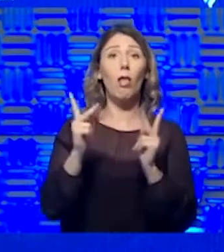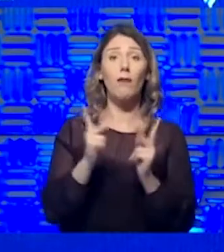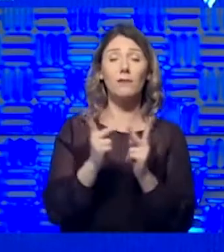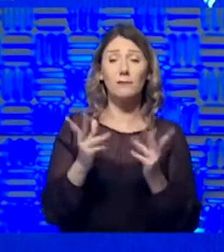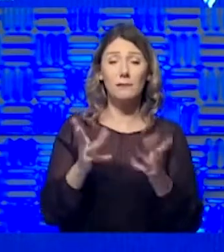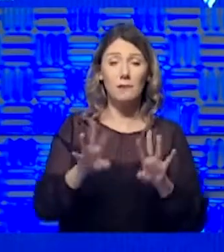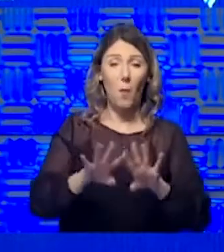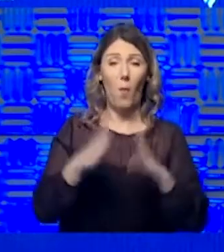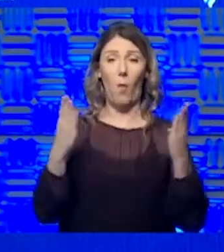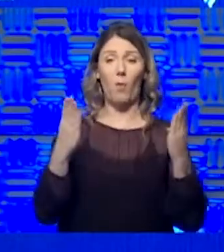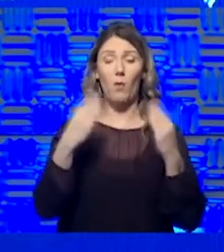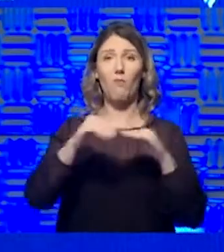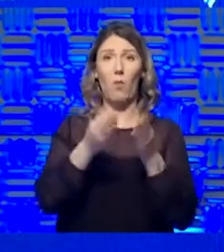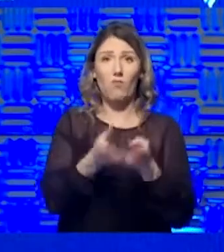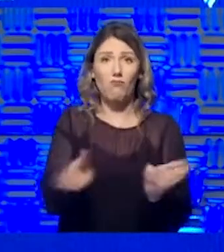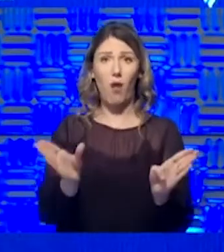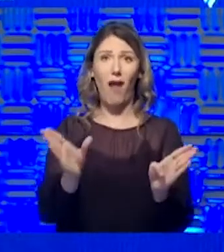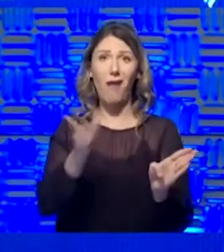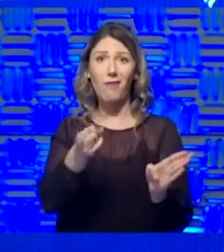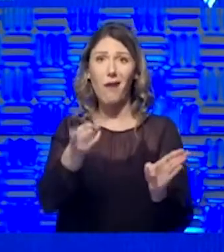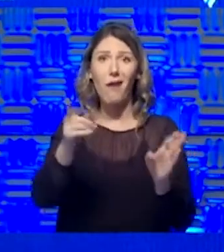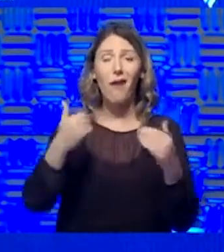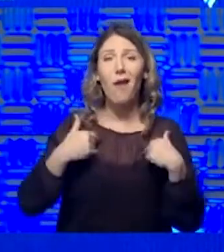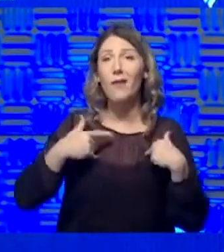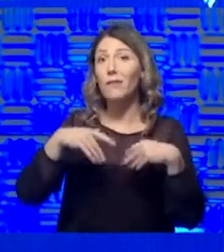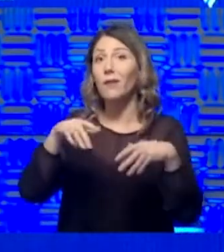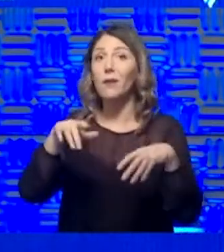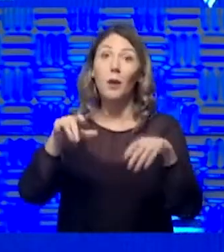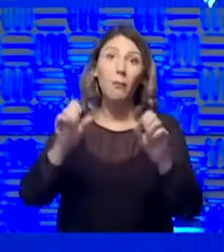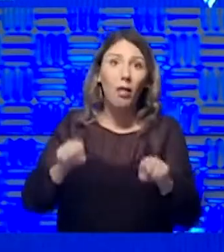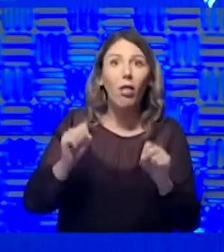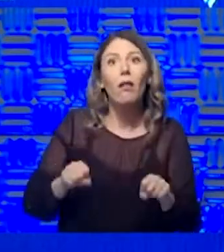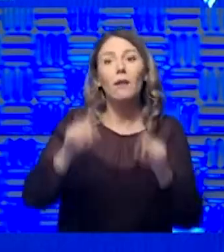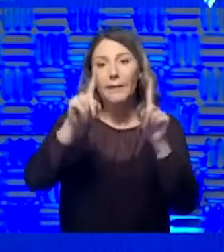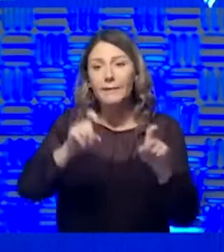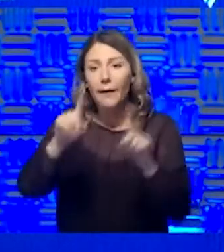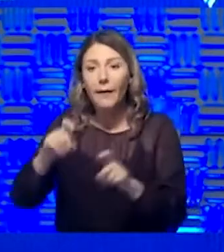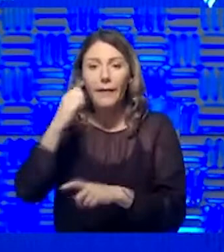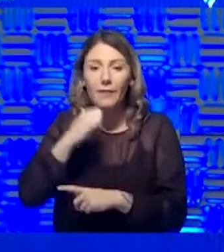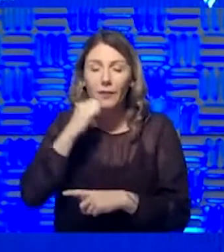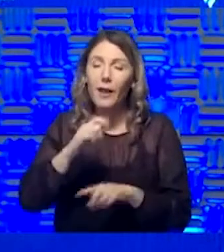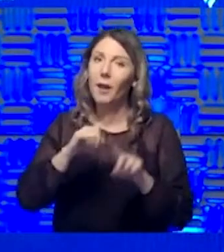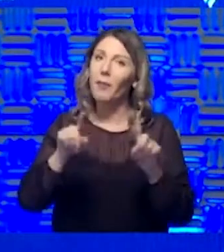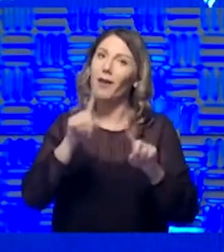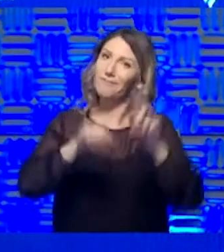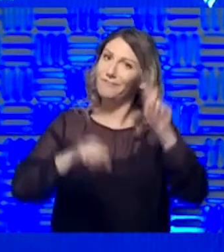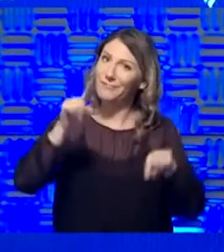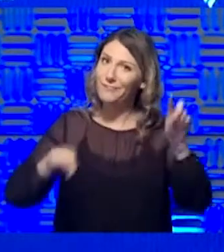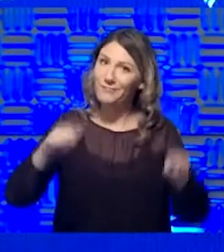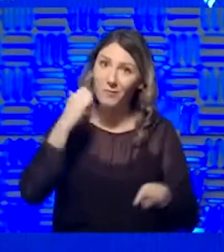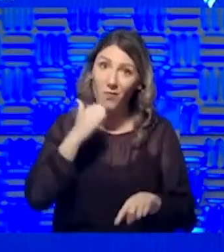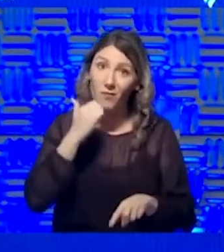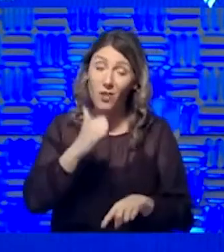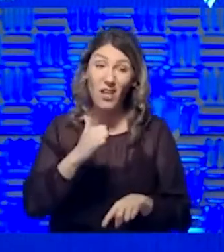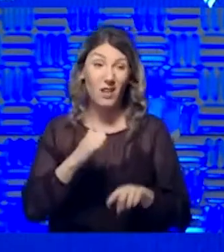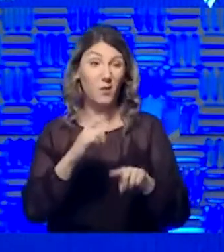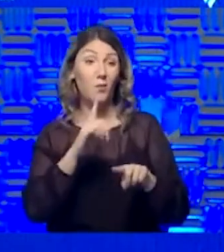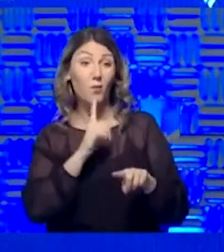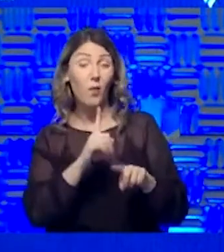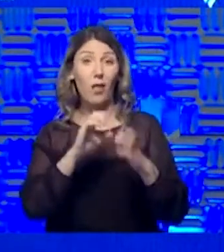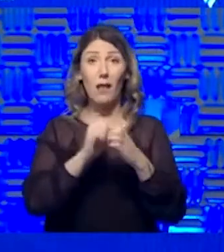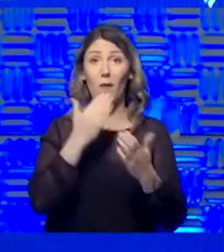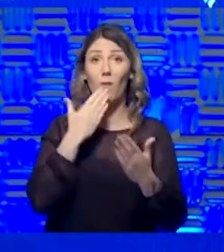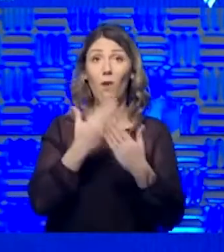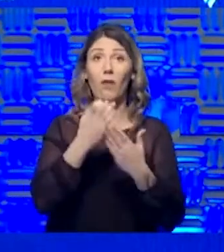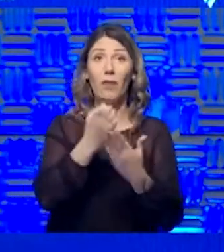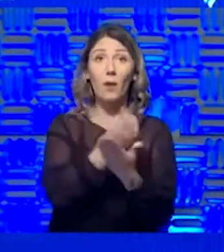think they have the testing capacity, but even that varies from day to day based upon how well that equipment's performing